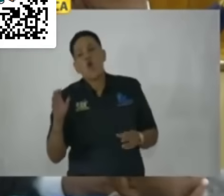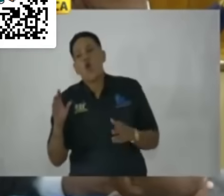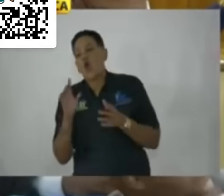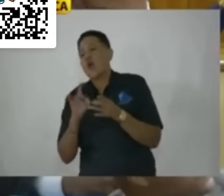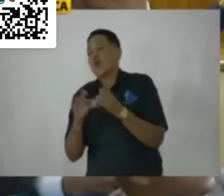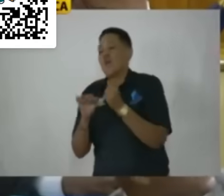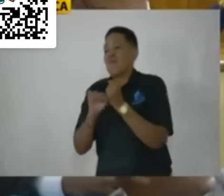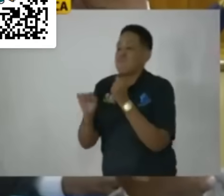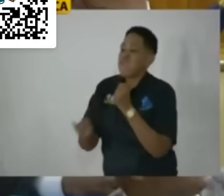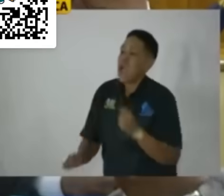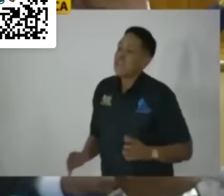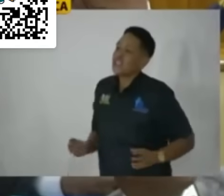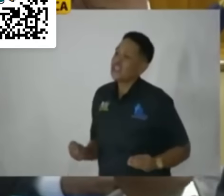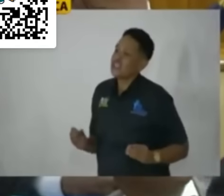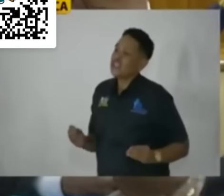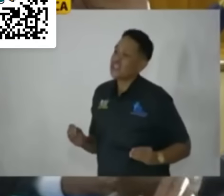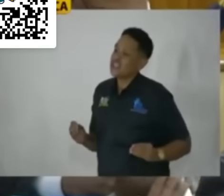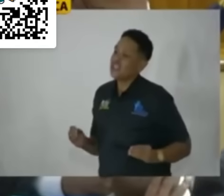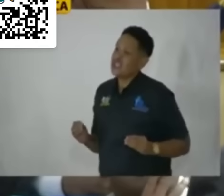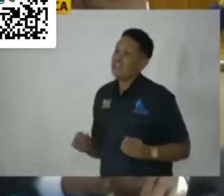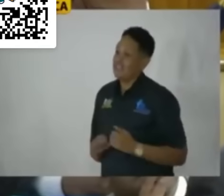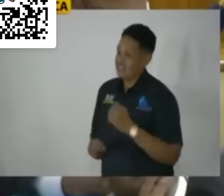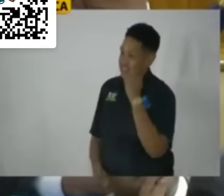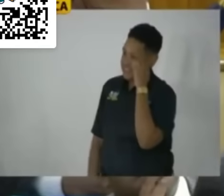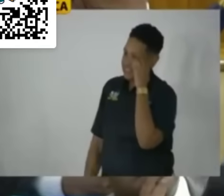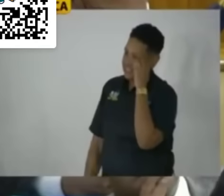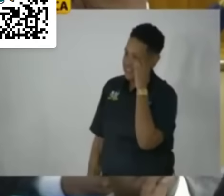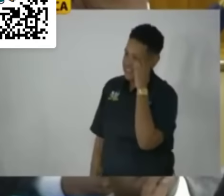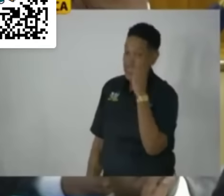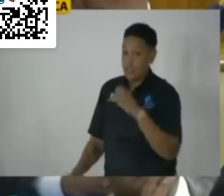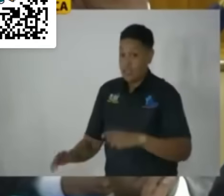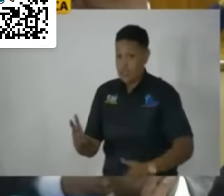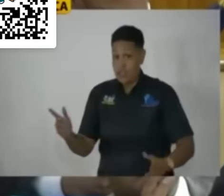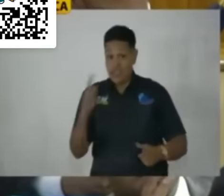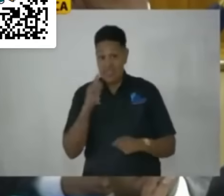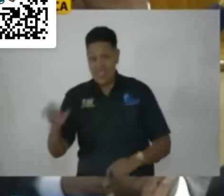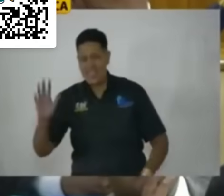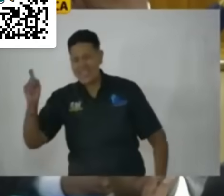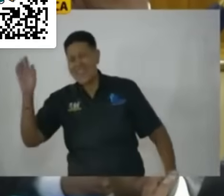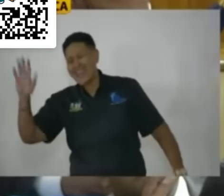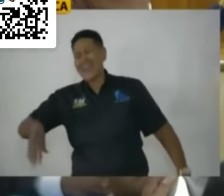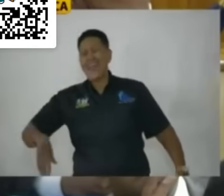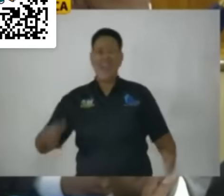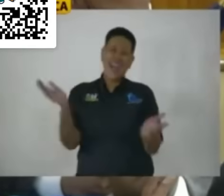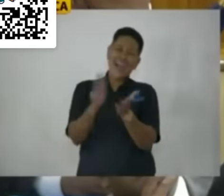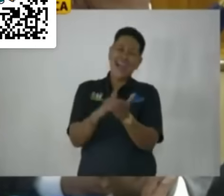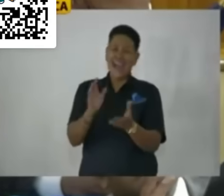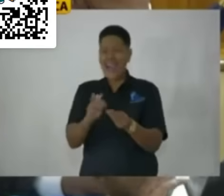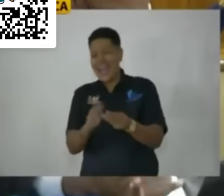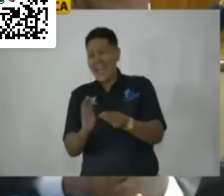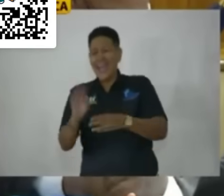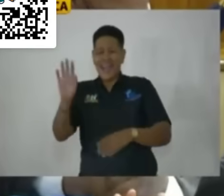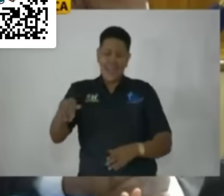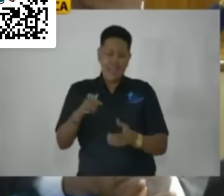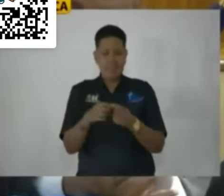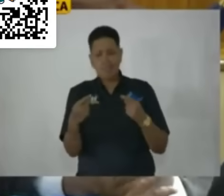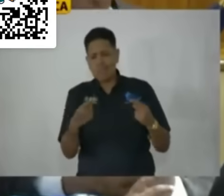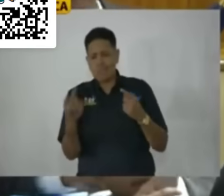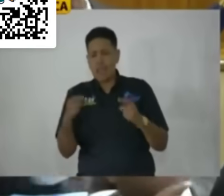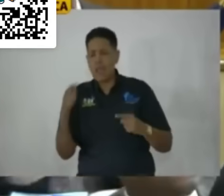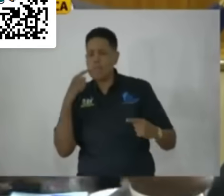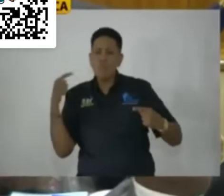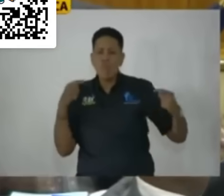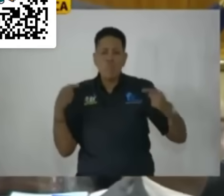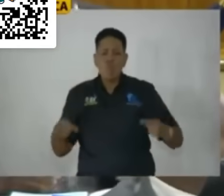long and the sort of things that often engage the Speaker at any given point in time in the cut and thrust